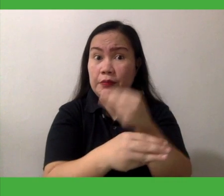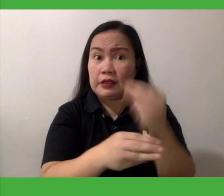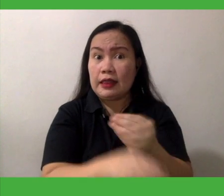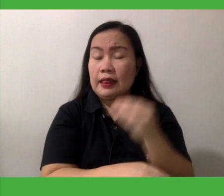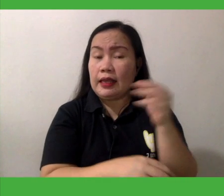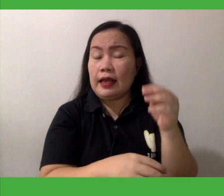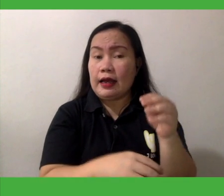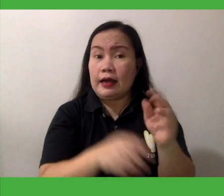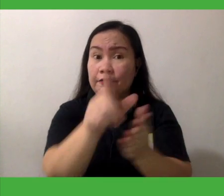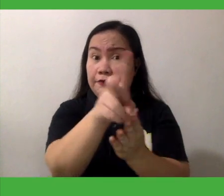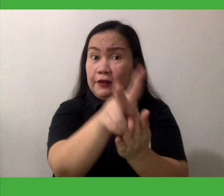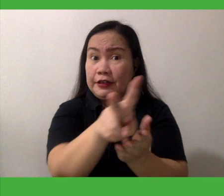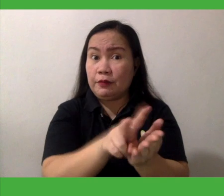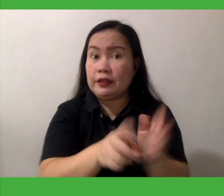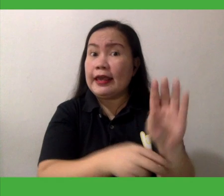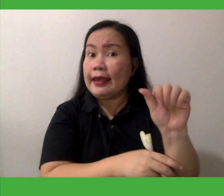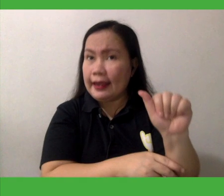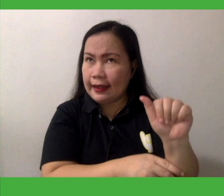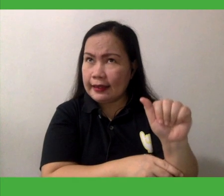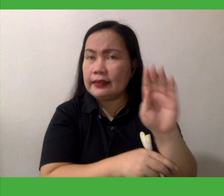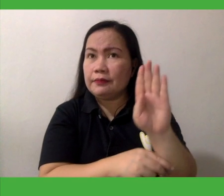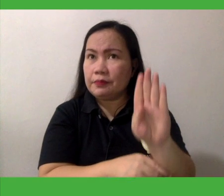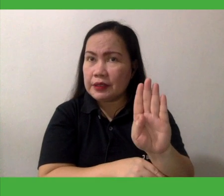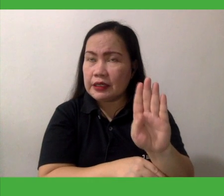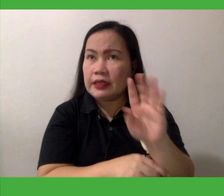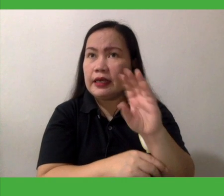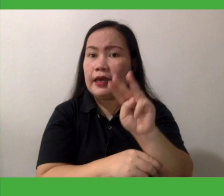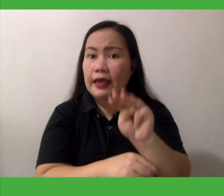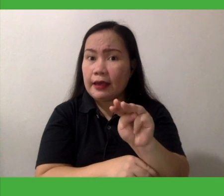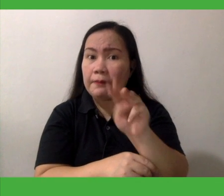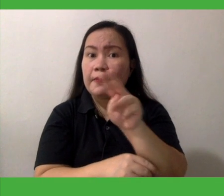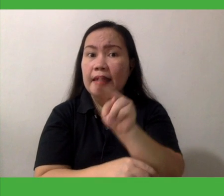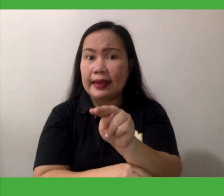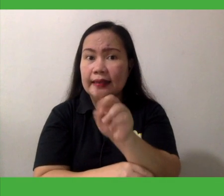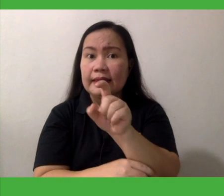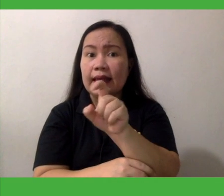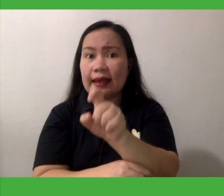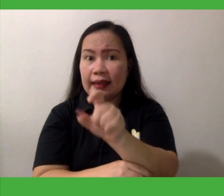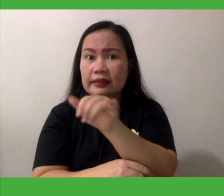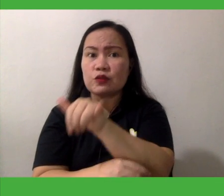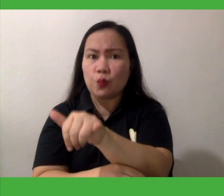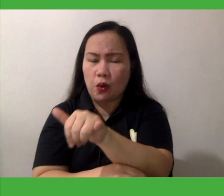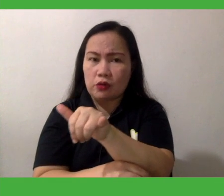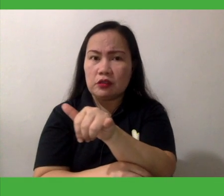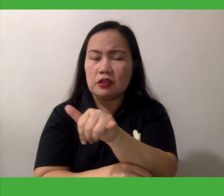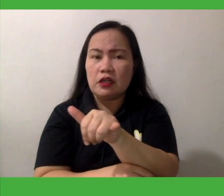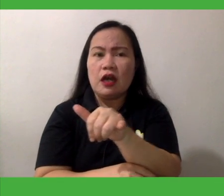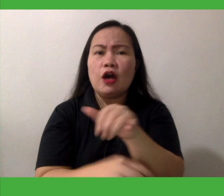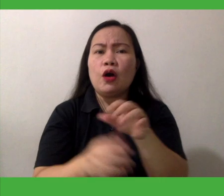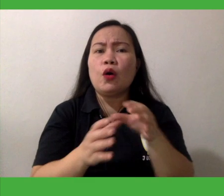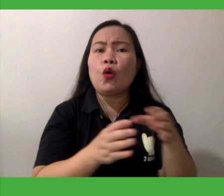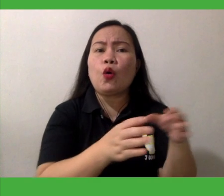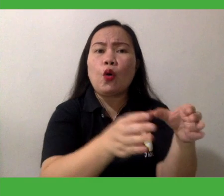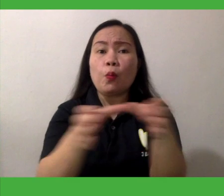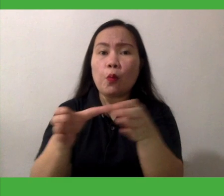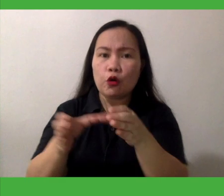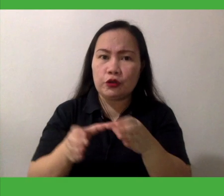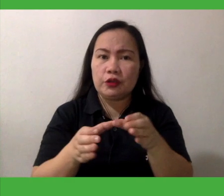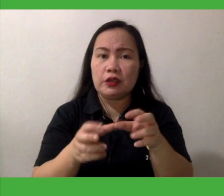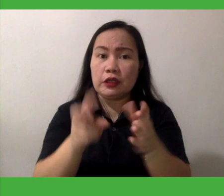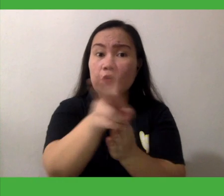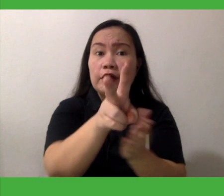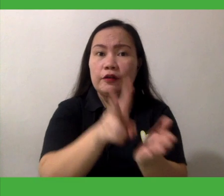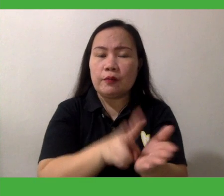is A, B, M, N, X, Y. Yan ang mga most commonly used variables